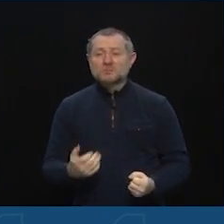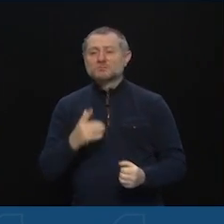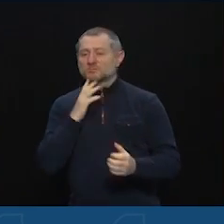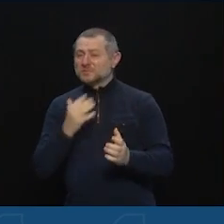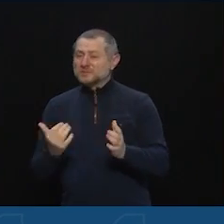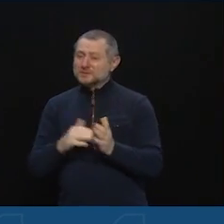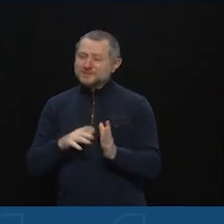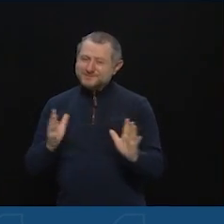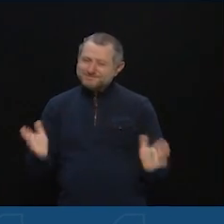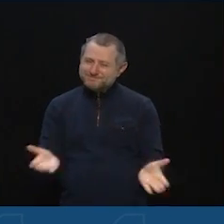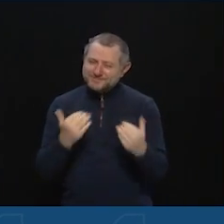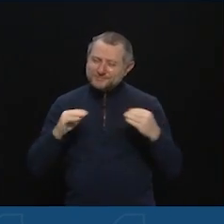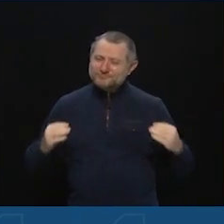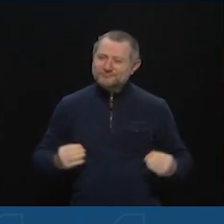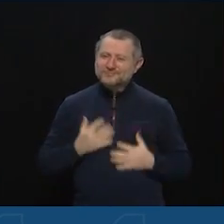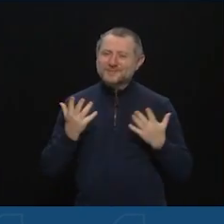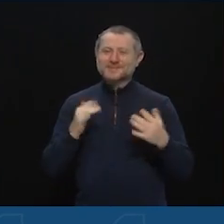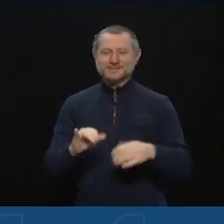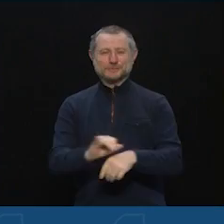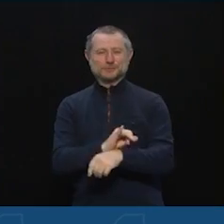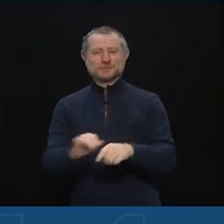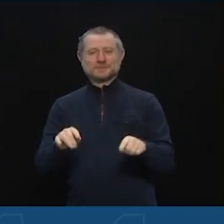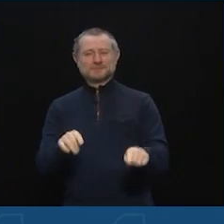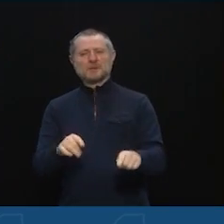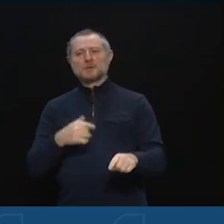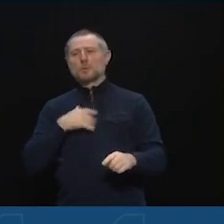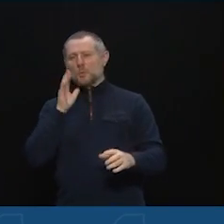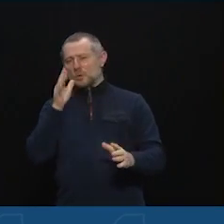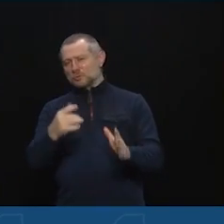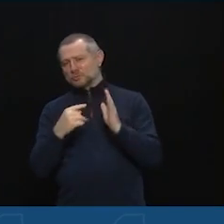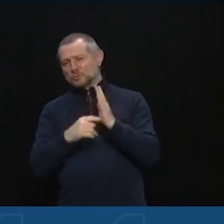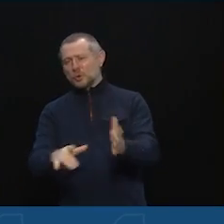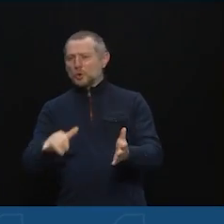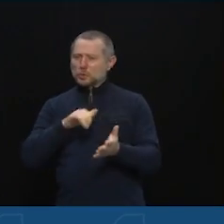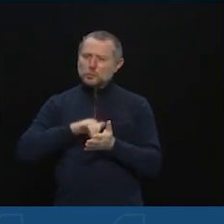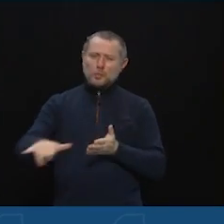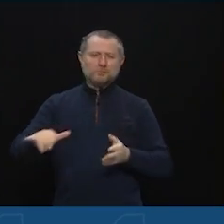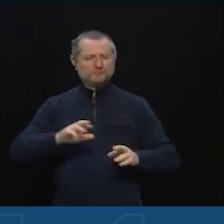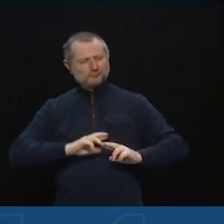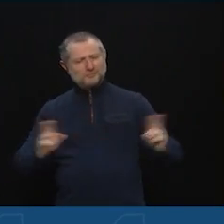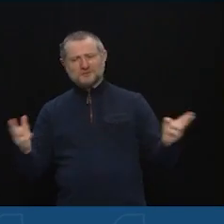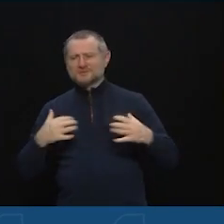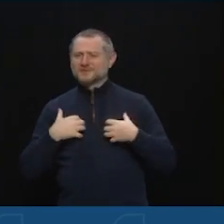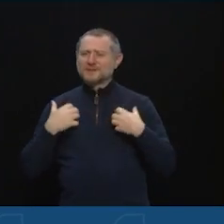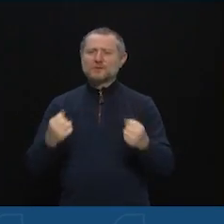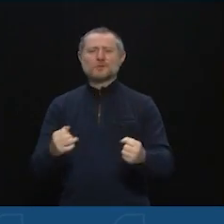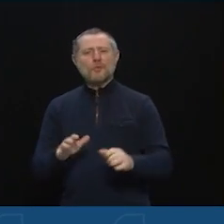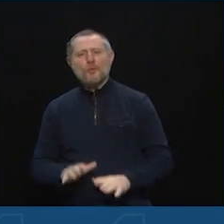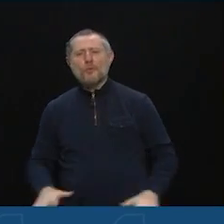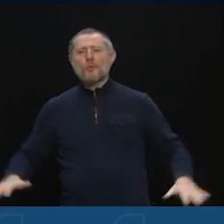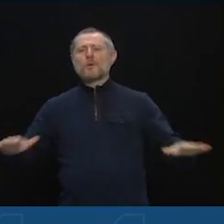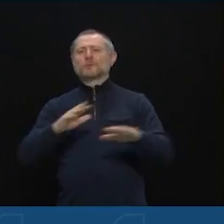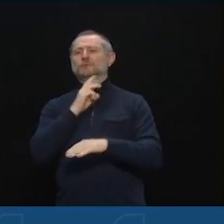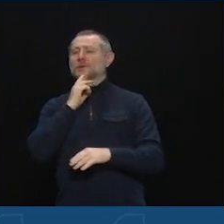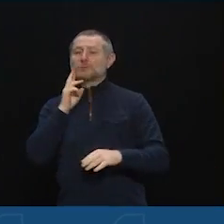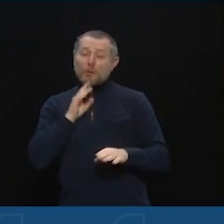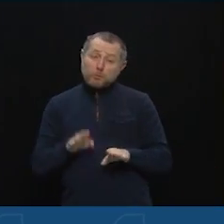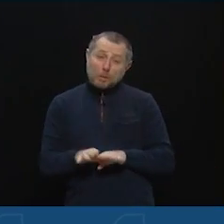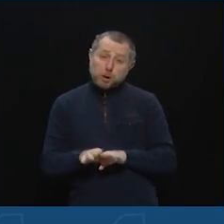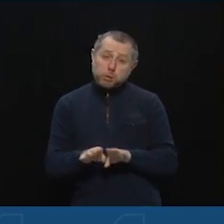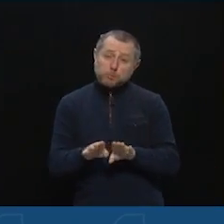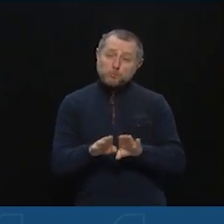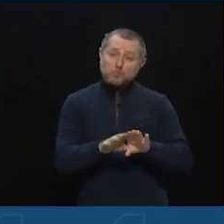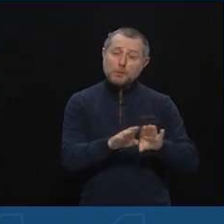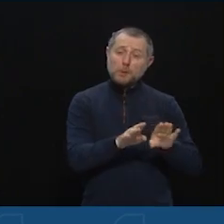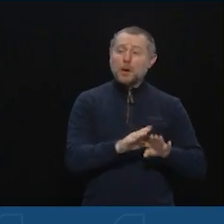whole industry will really be a signal that New York is back, when every single restaurant that was shut down, every single bar,